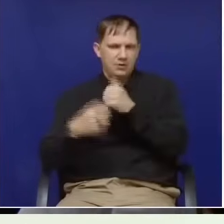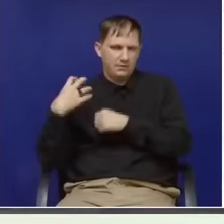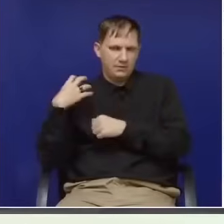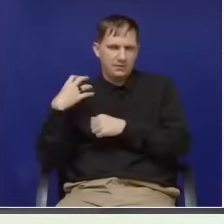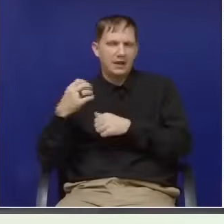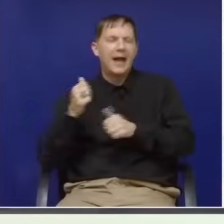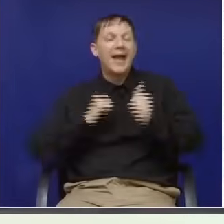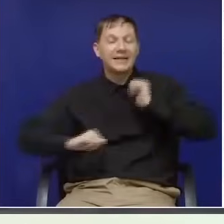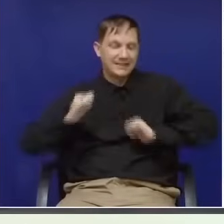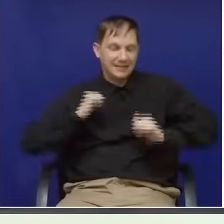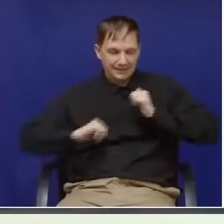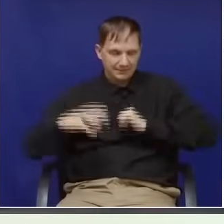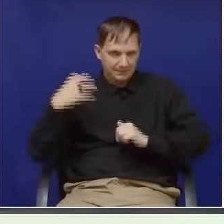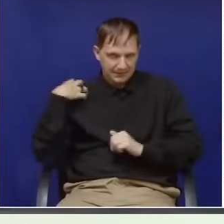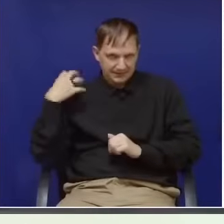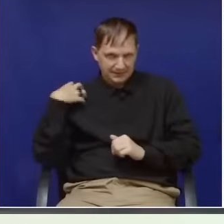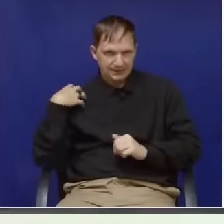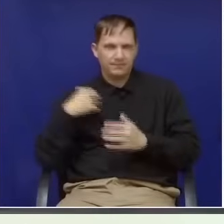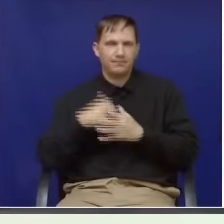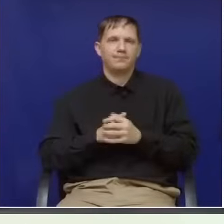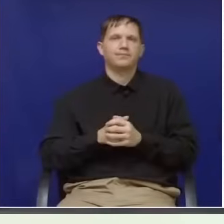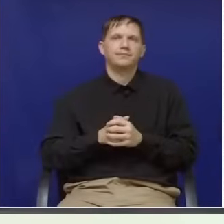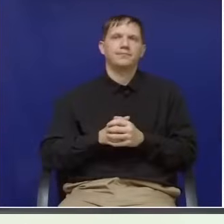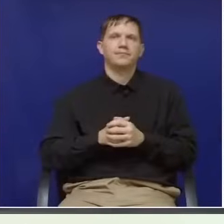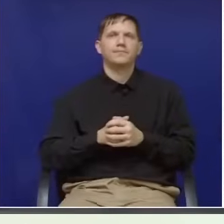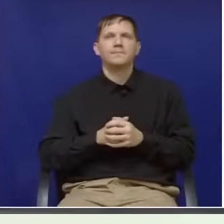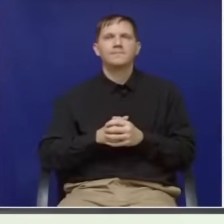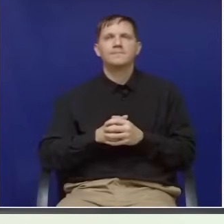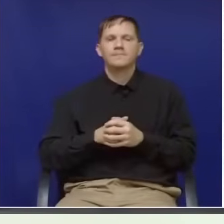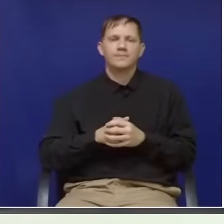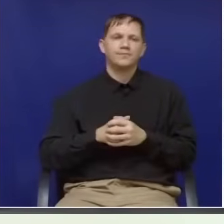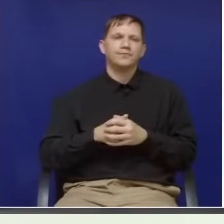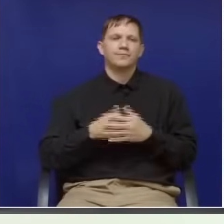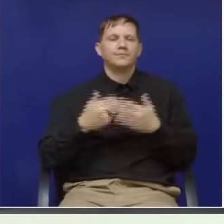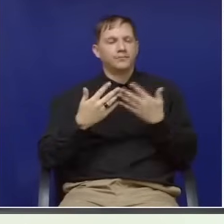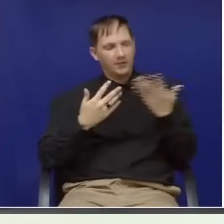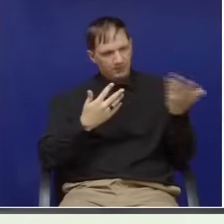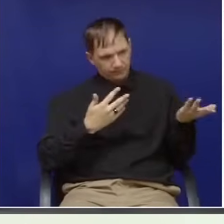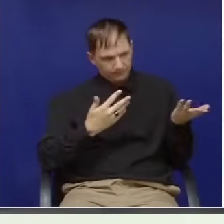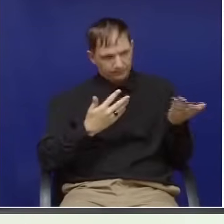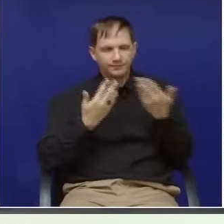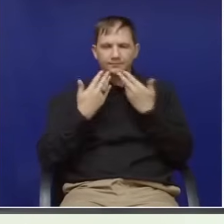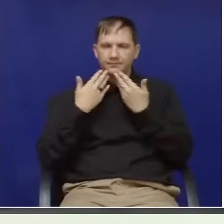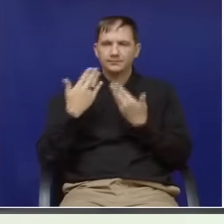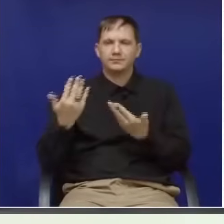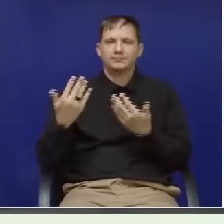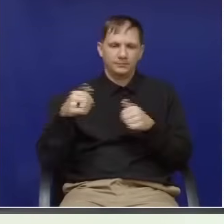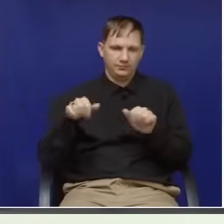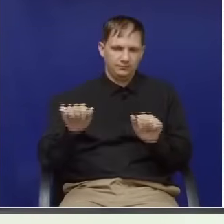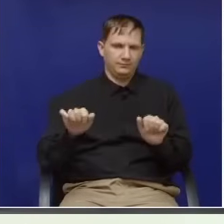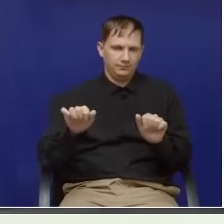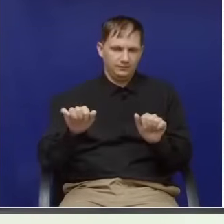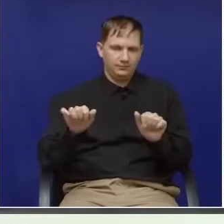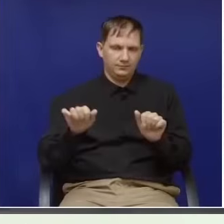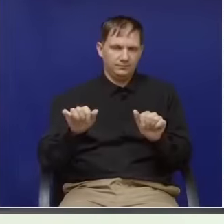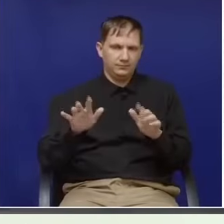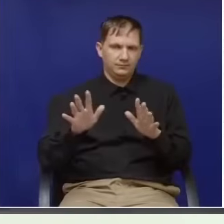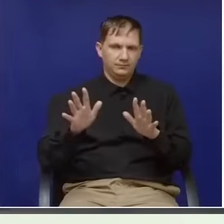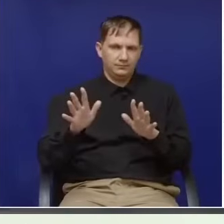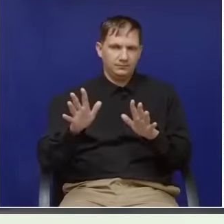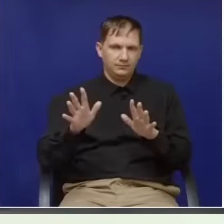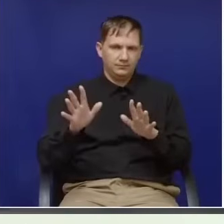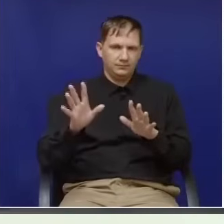Thank you. Honorable Deputy Minister. Thank you, Chairperson,